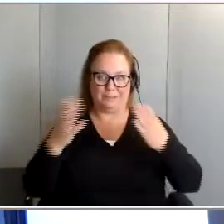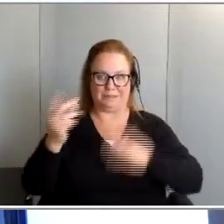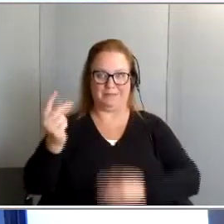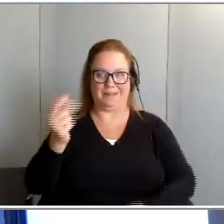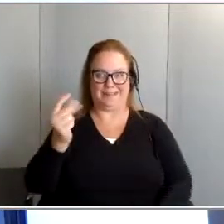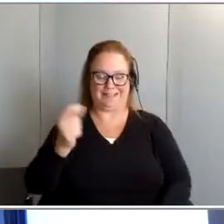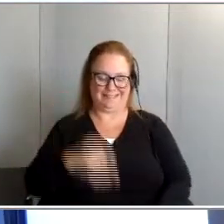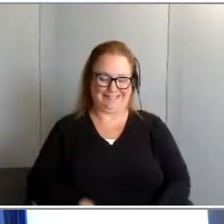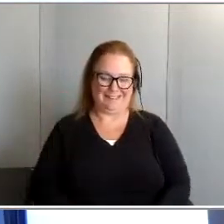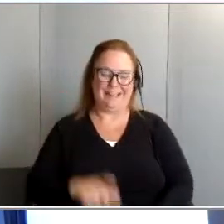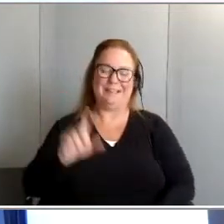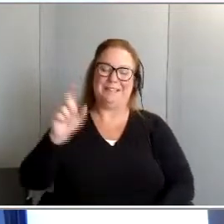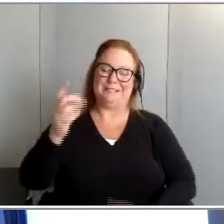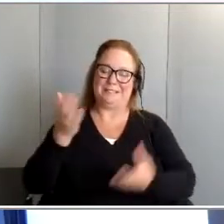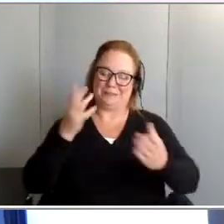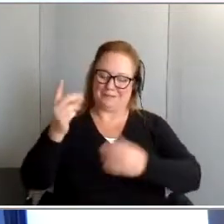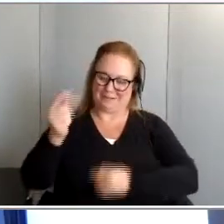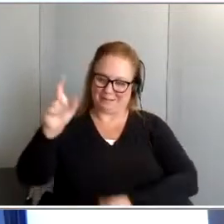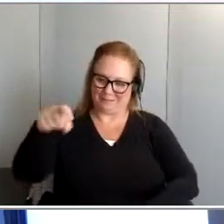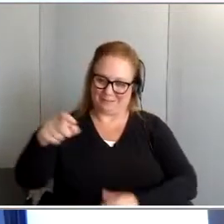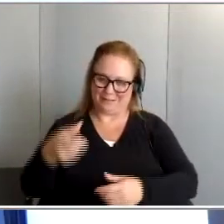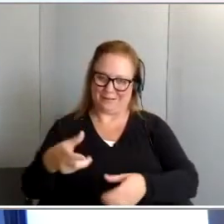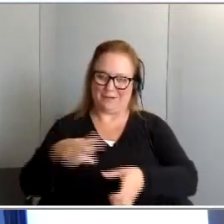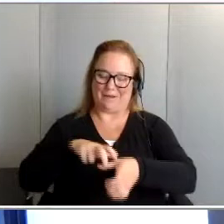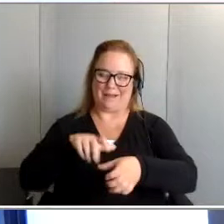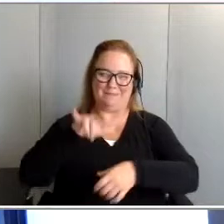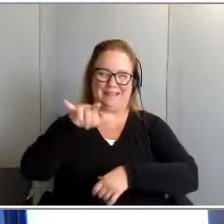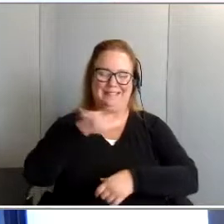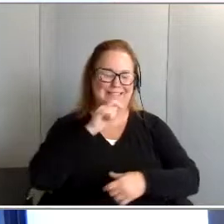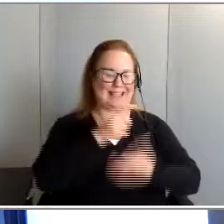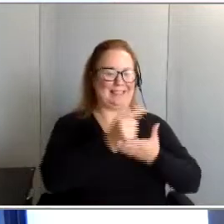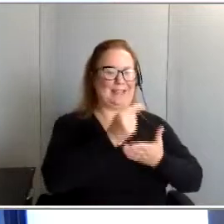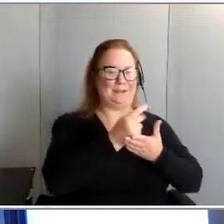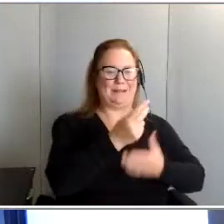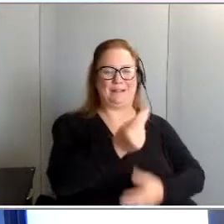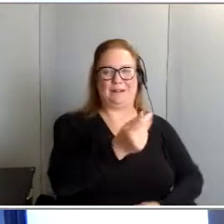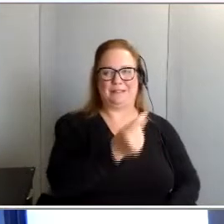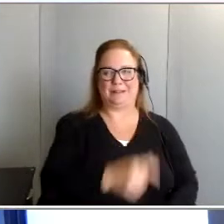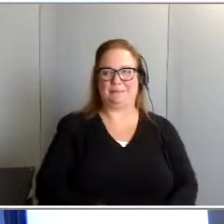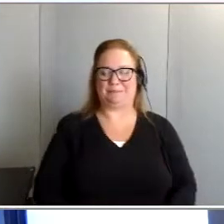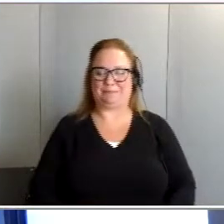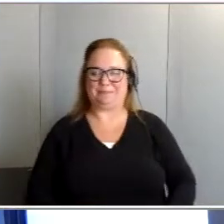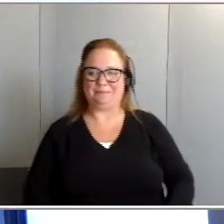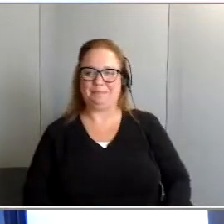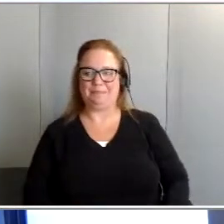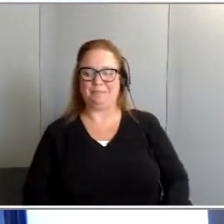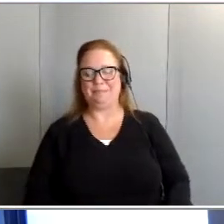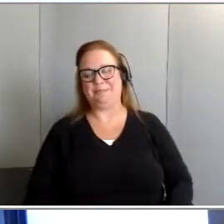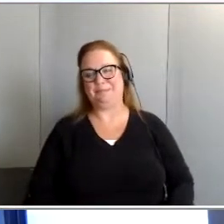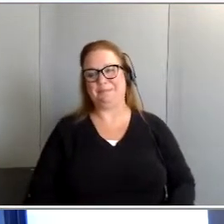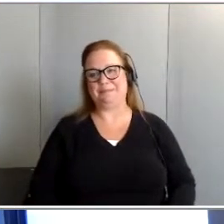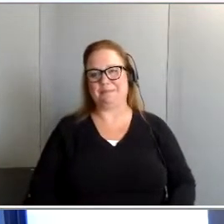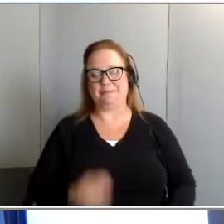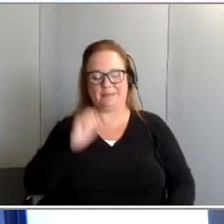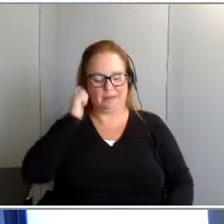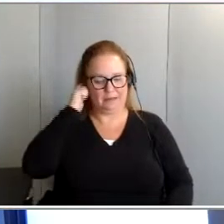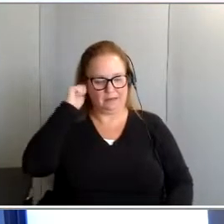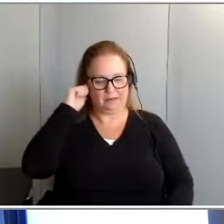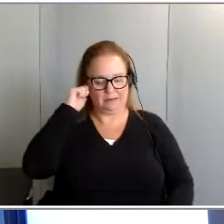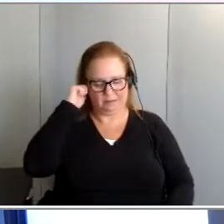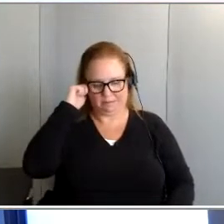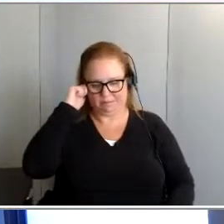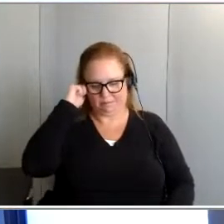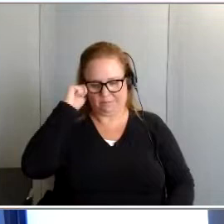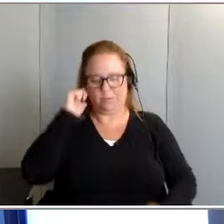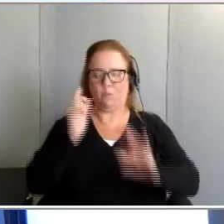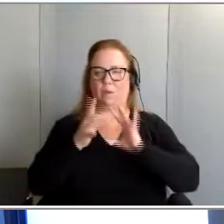Supposedly, right? And Devin had another question, last question I want to ask our guests, and we mentioned Marillac and Strawberry Hill and helping